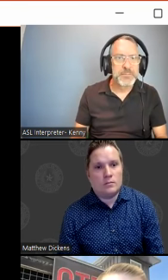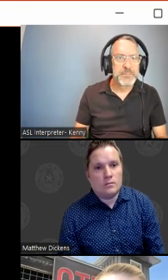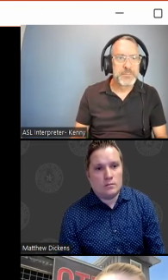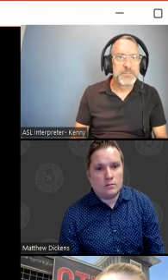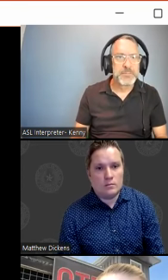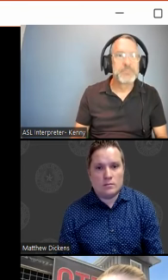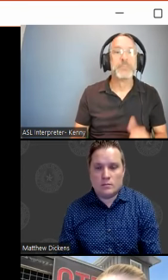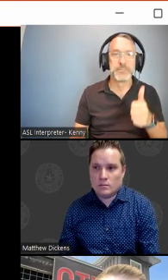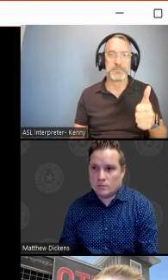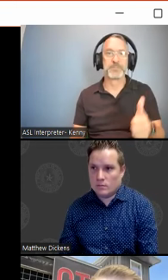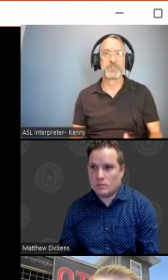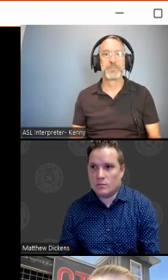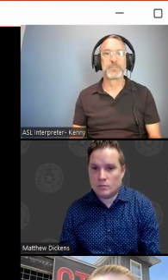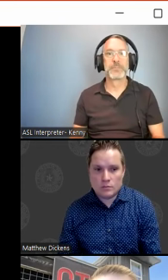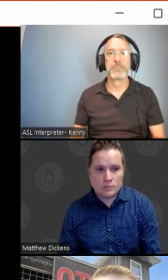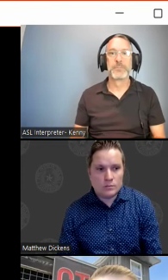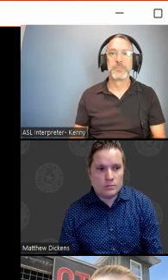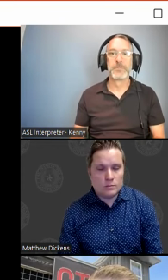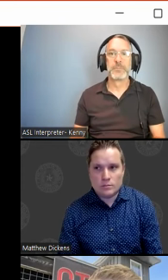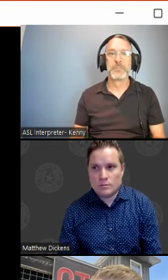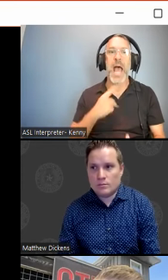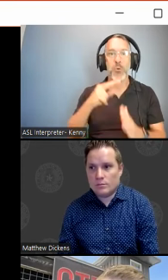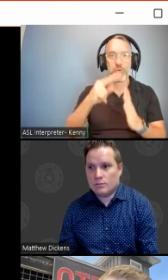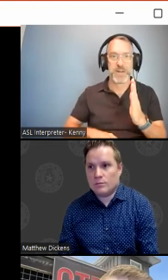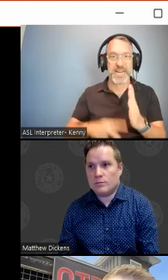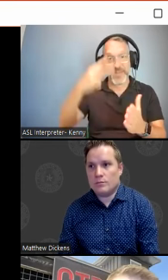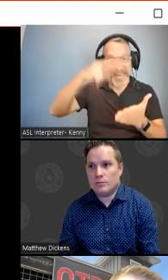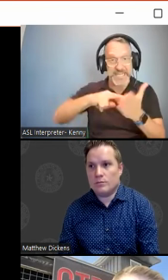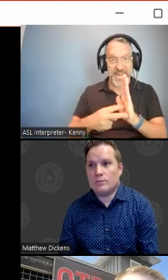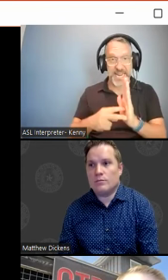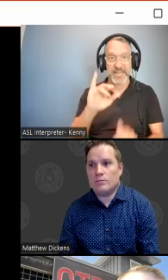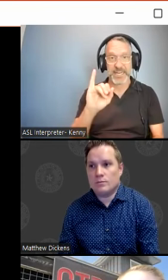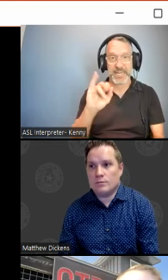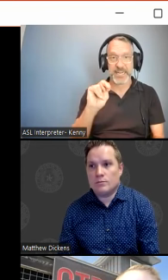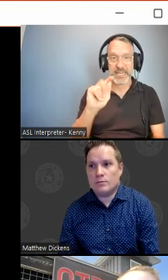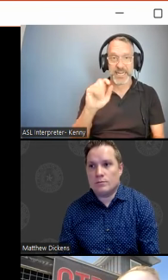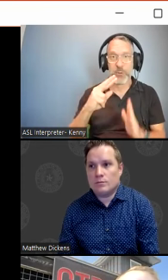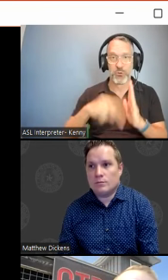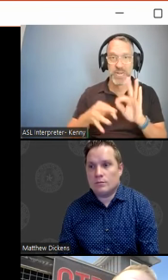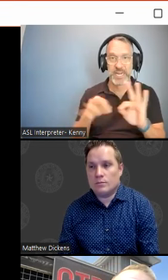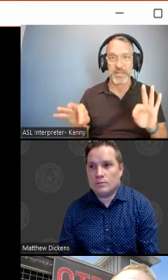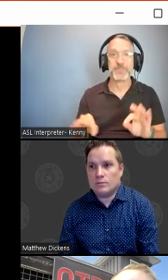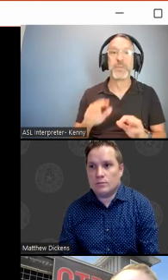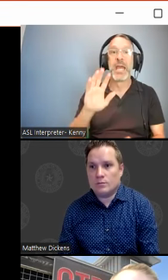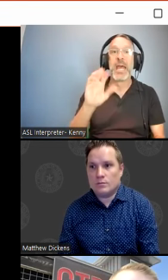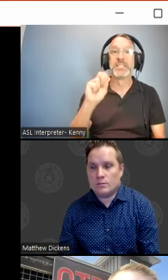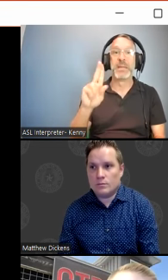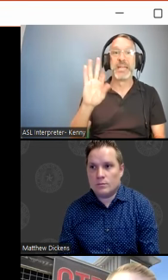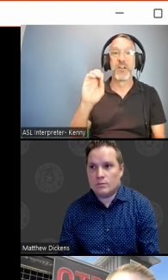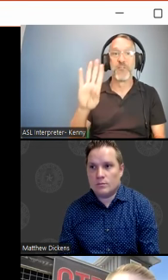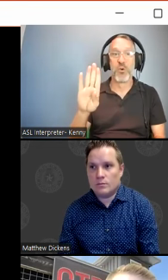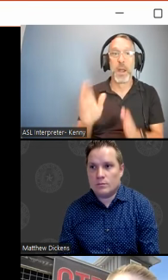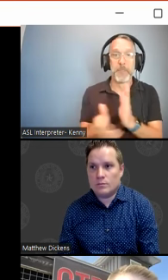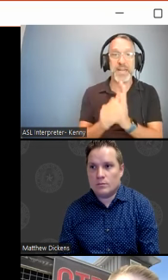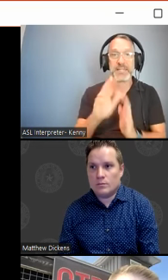All right, here we go. And actually, you know, I'll read the intent really quickly. SB 904 amends